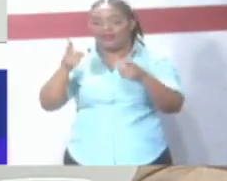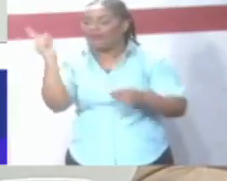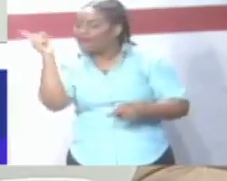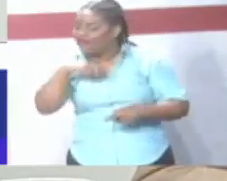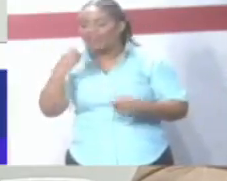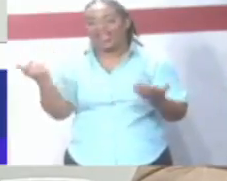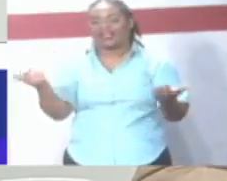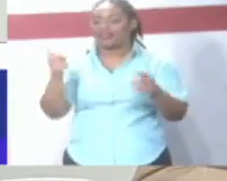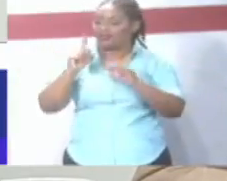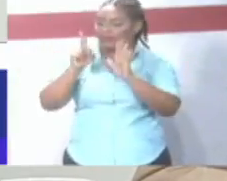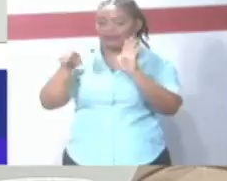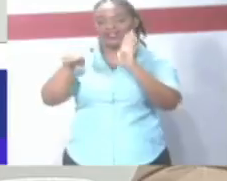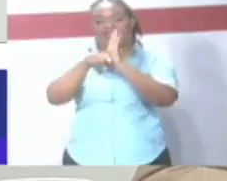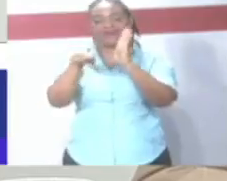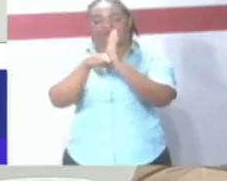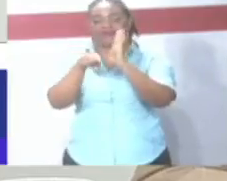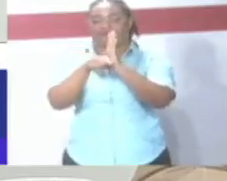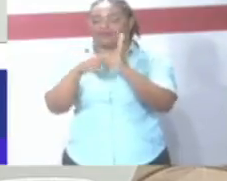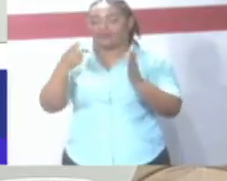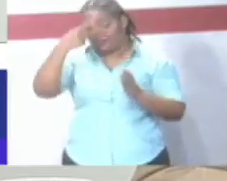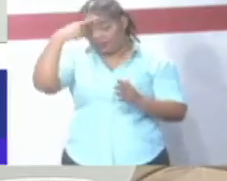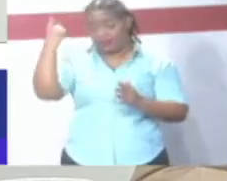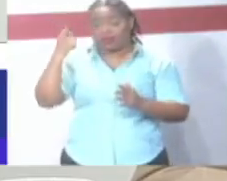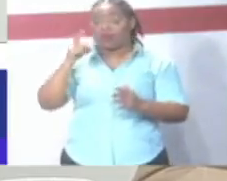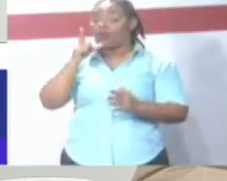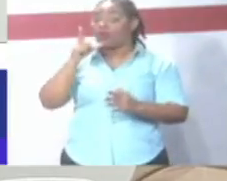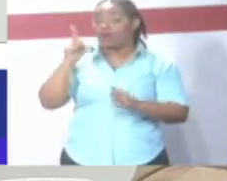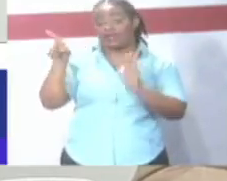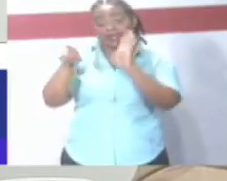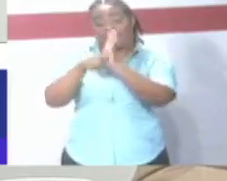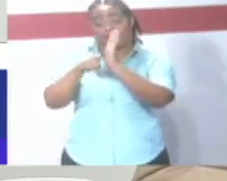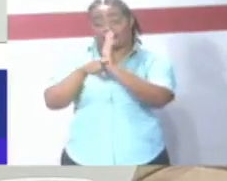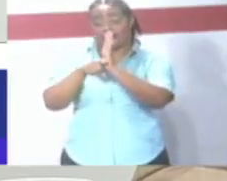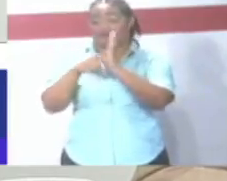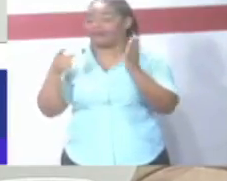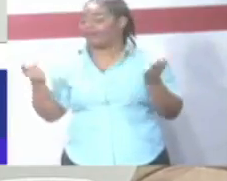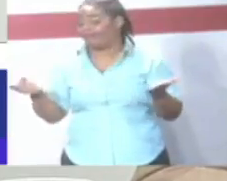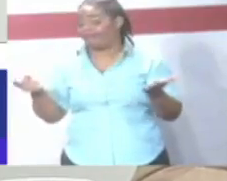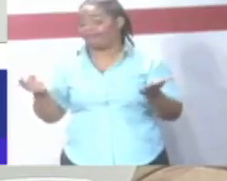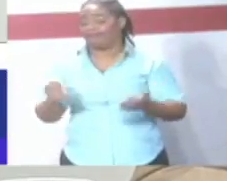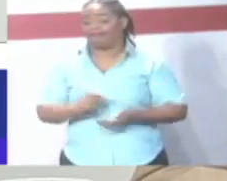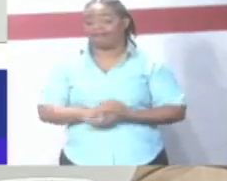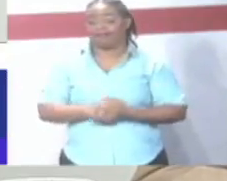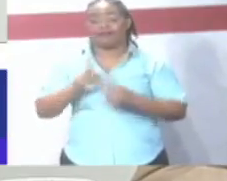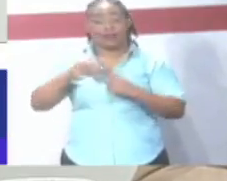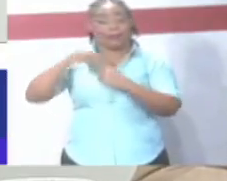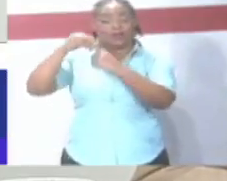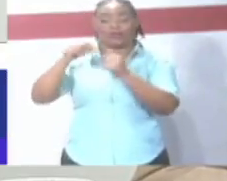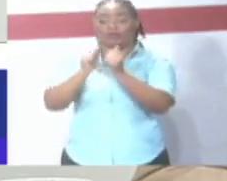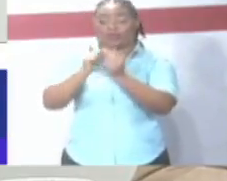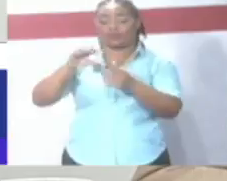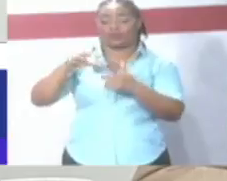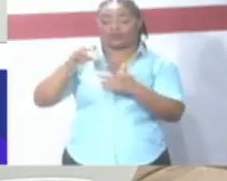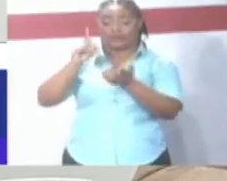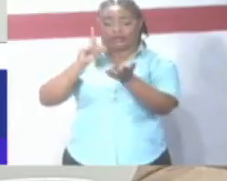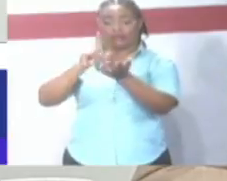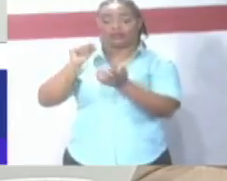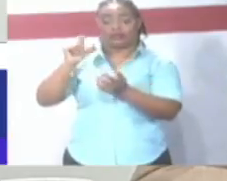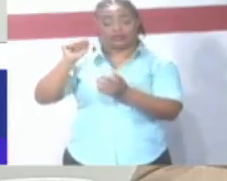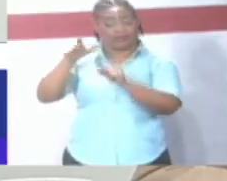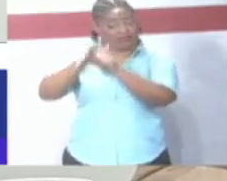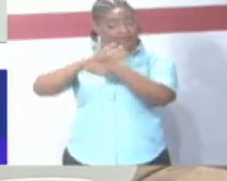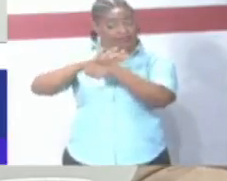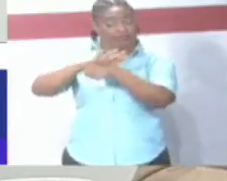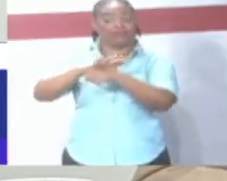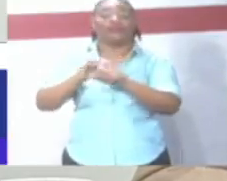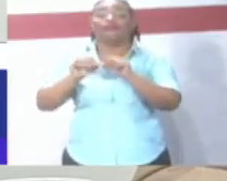especially because a false negative, especially with the Delta variant, is a recipe for disaster,